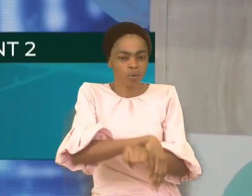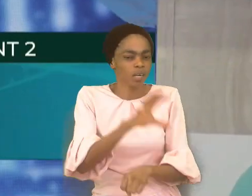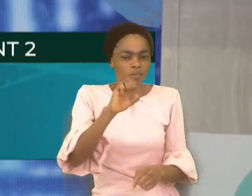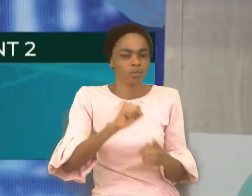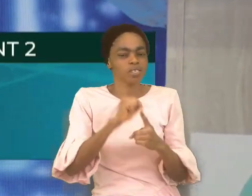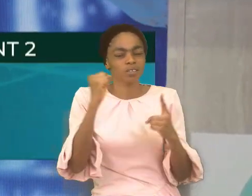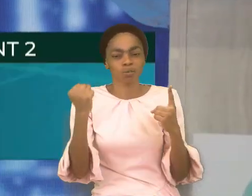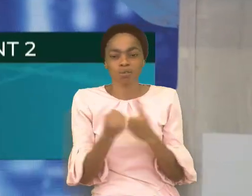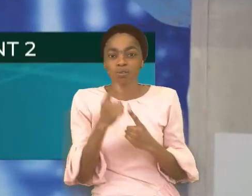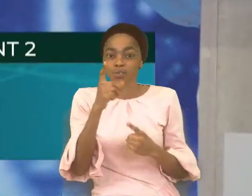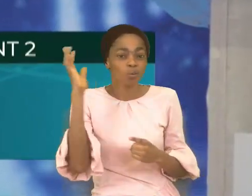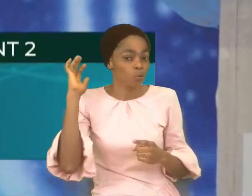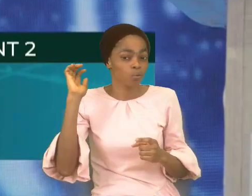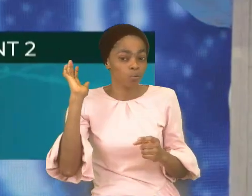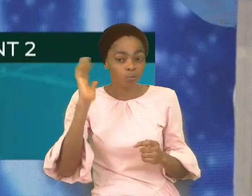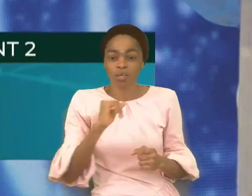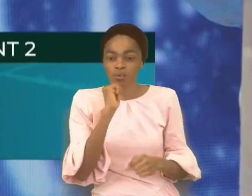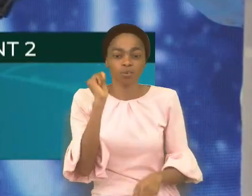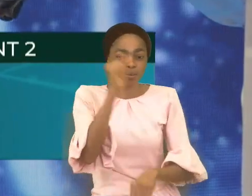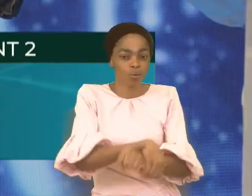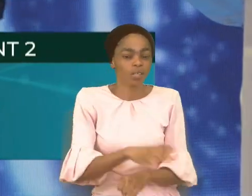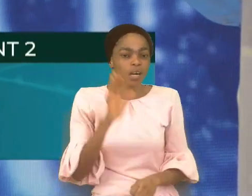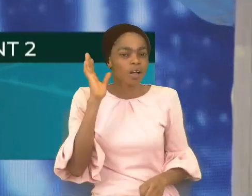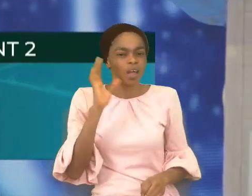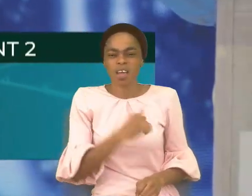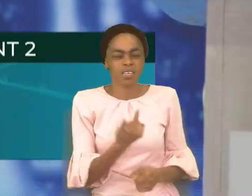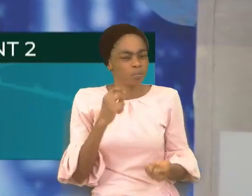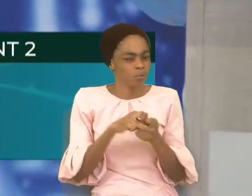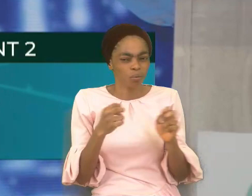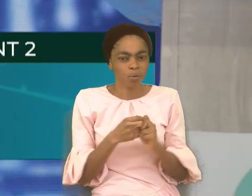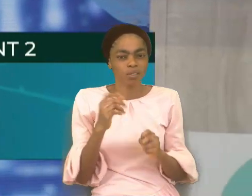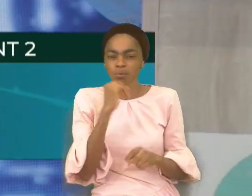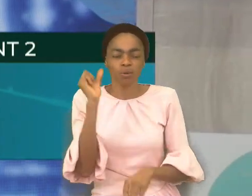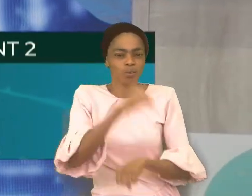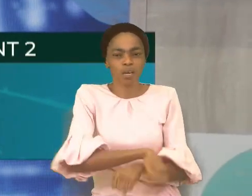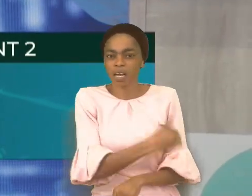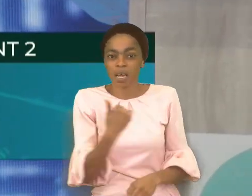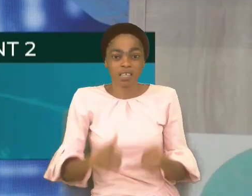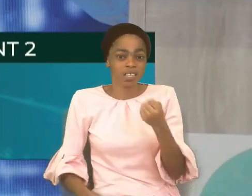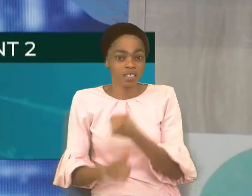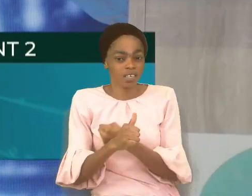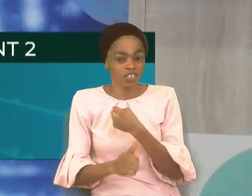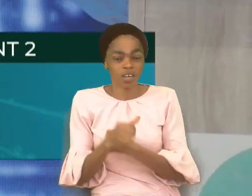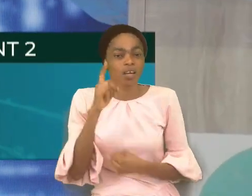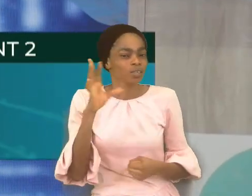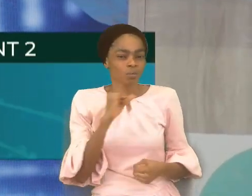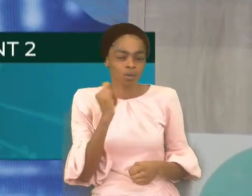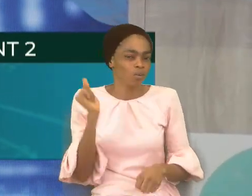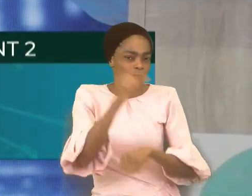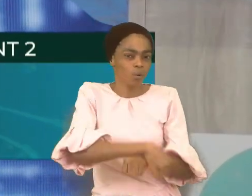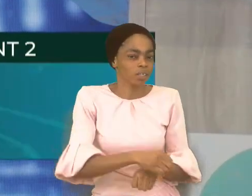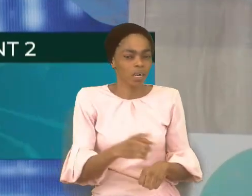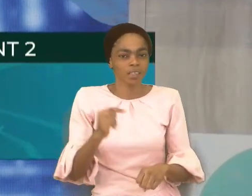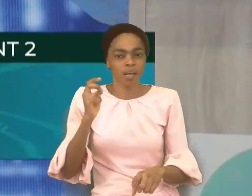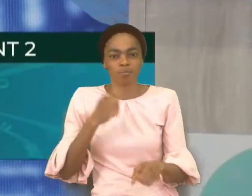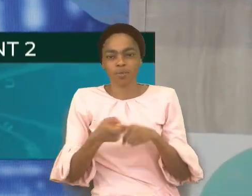the threat. You will not conquer the persecutor. You will be a rat in life. The people